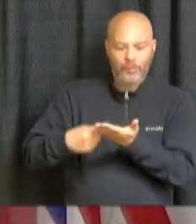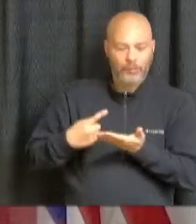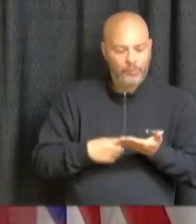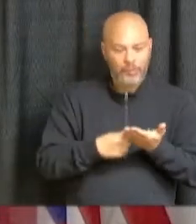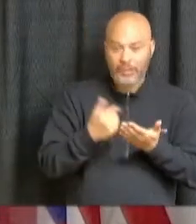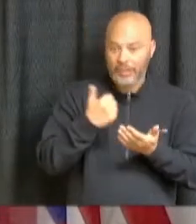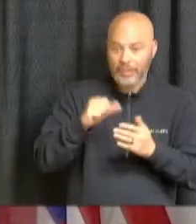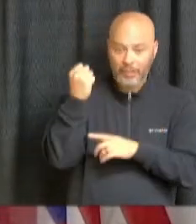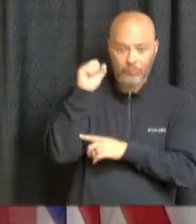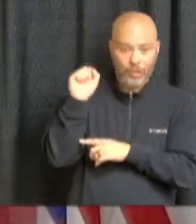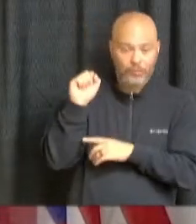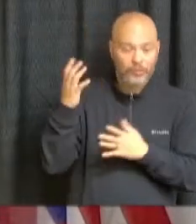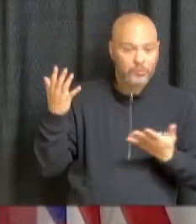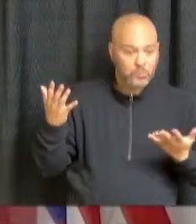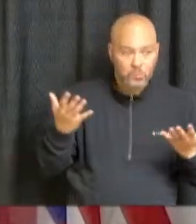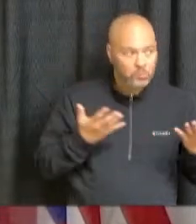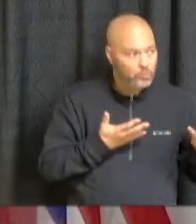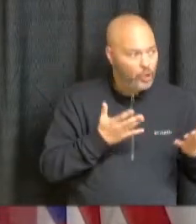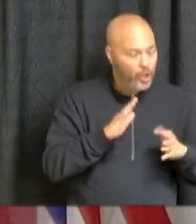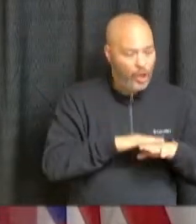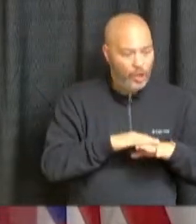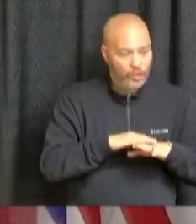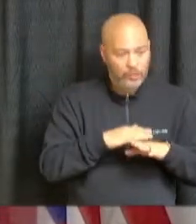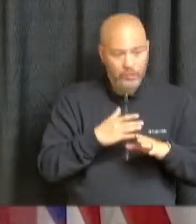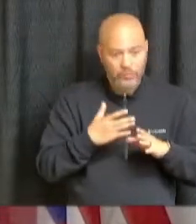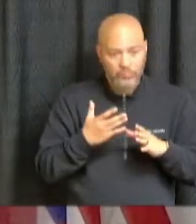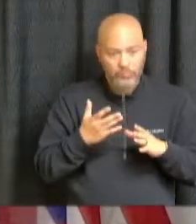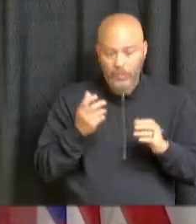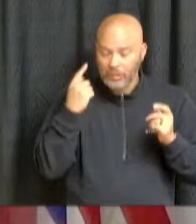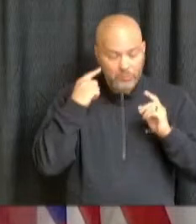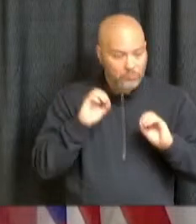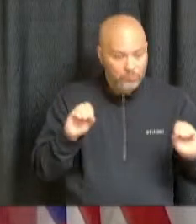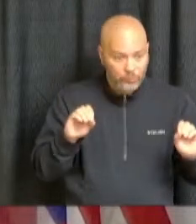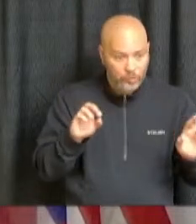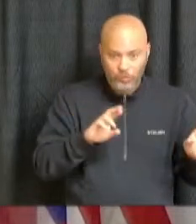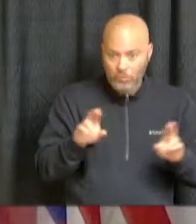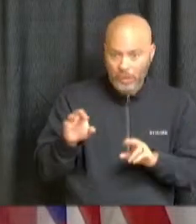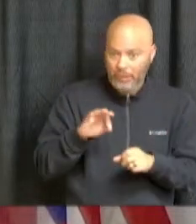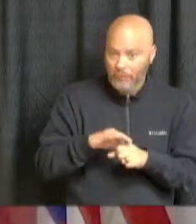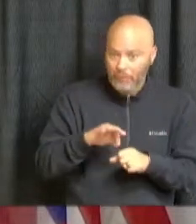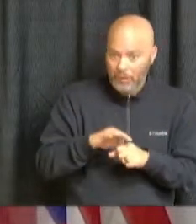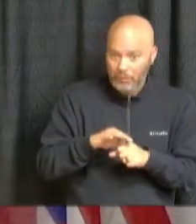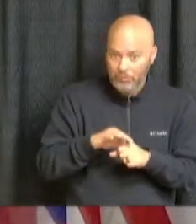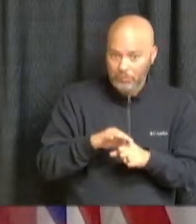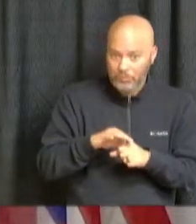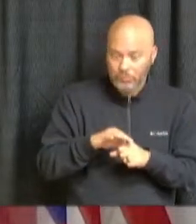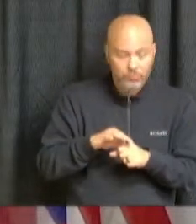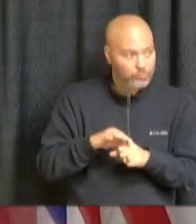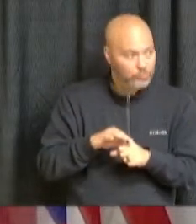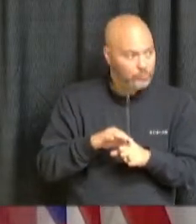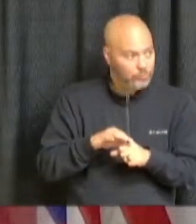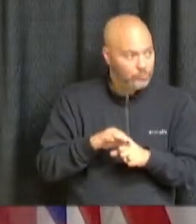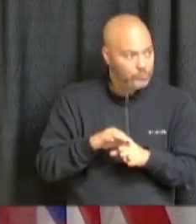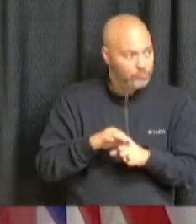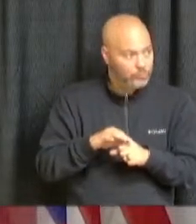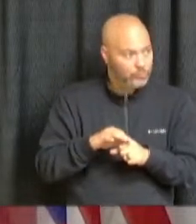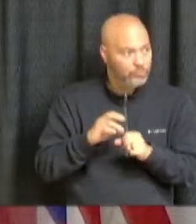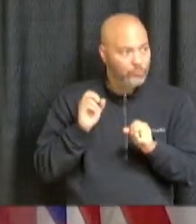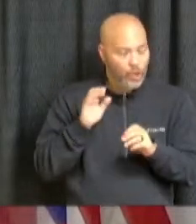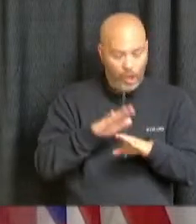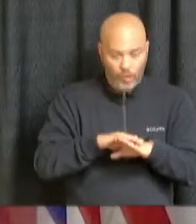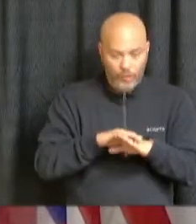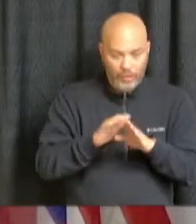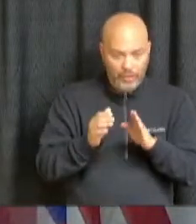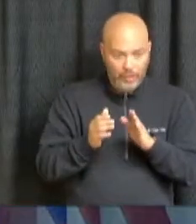for. Any objection to the question on the amendment? Hearing none, seeing none, are you ready to vote on